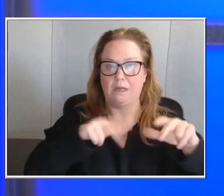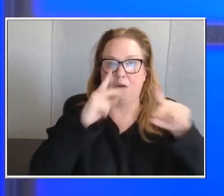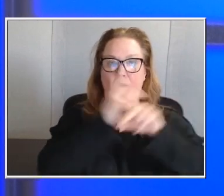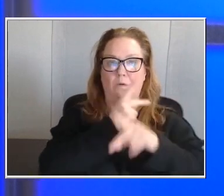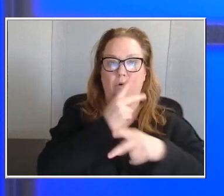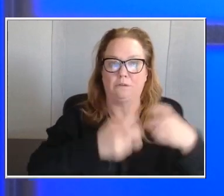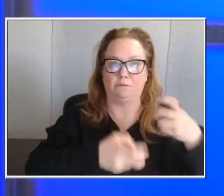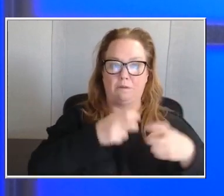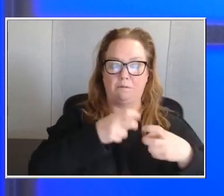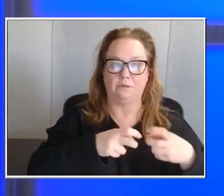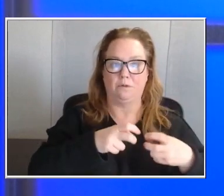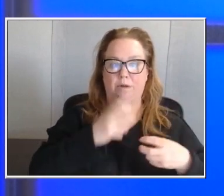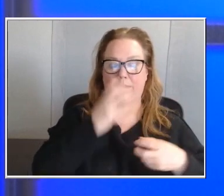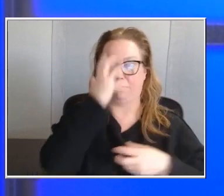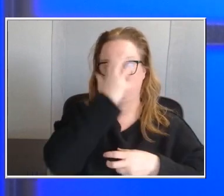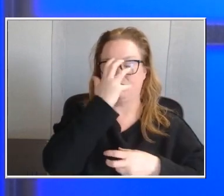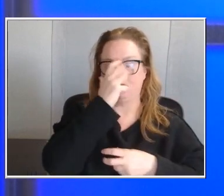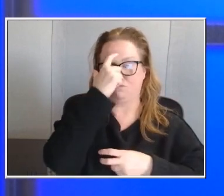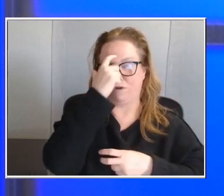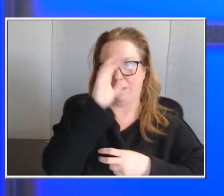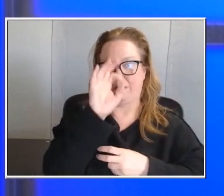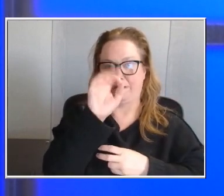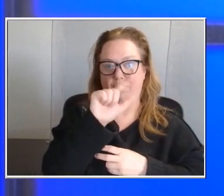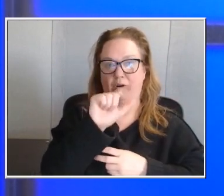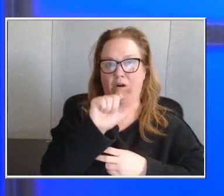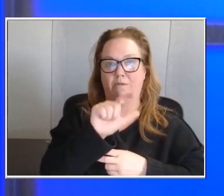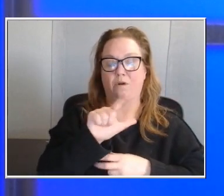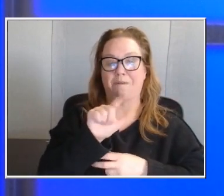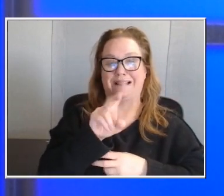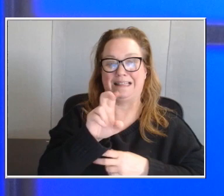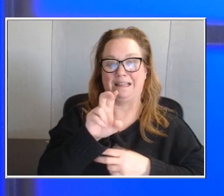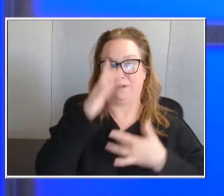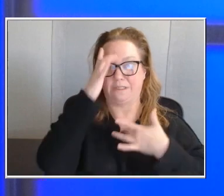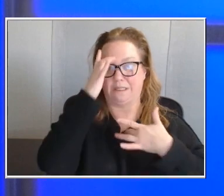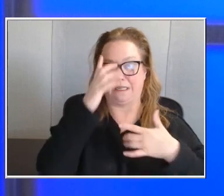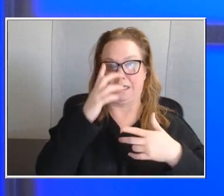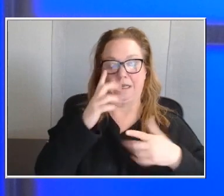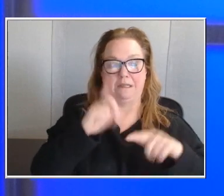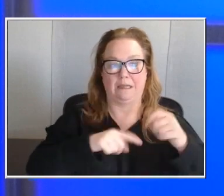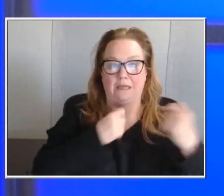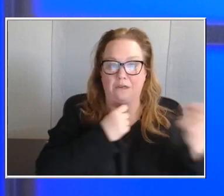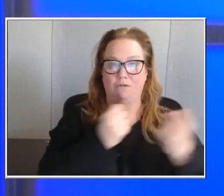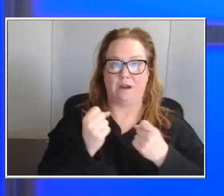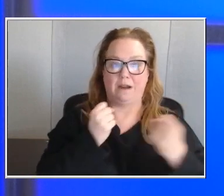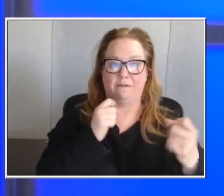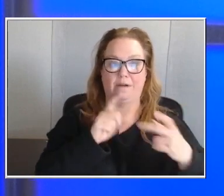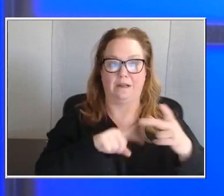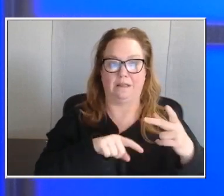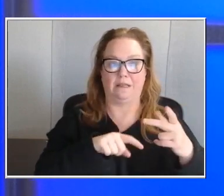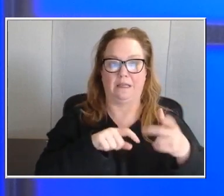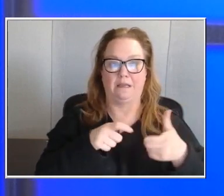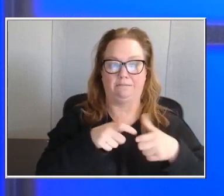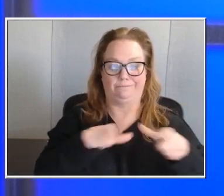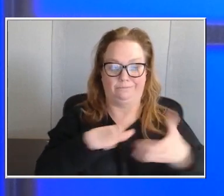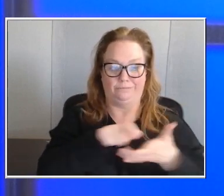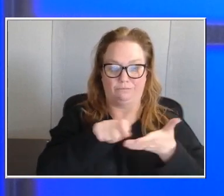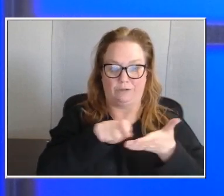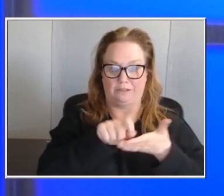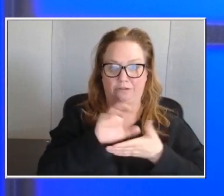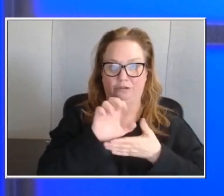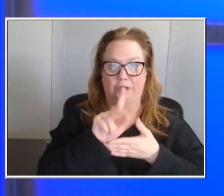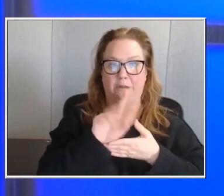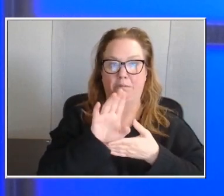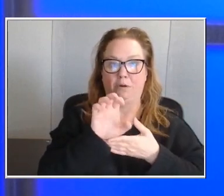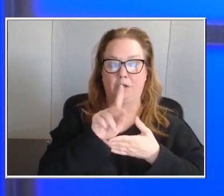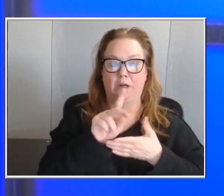their brain fog as a result of their liver disease, so they become completely impaired. They can't drive, they can't balance a checkbook. So really, it makes our patients